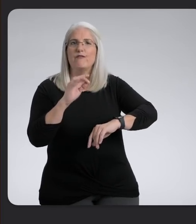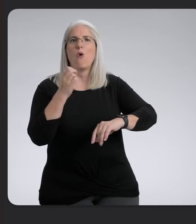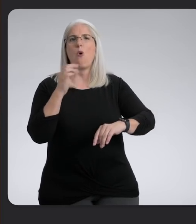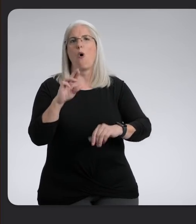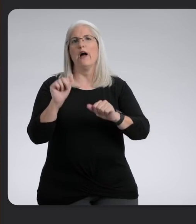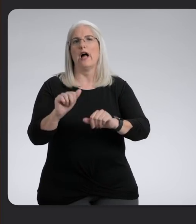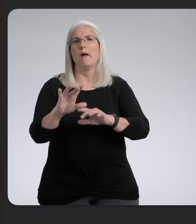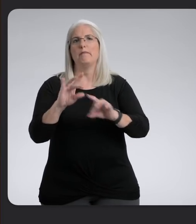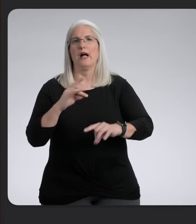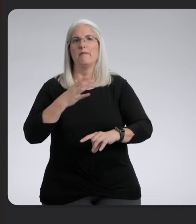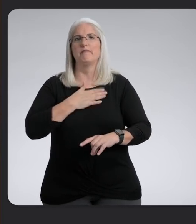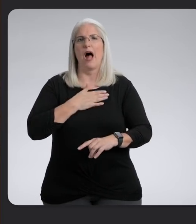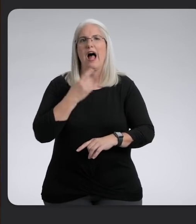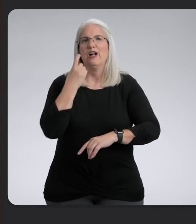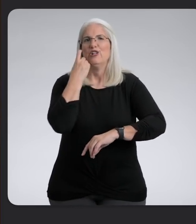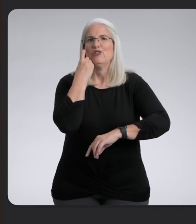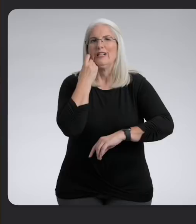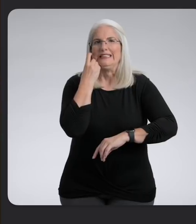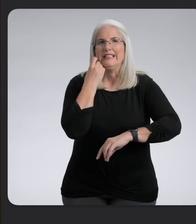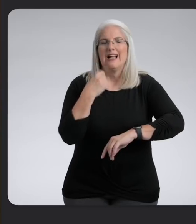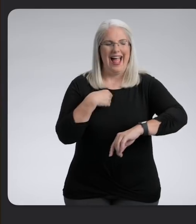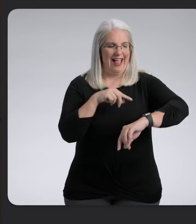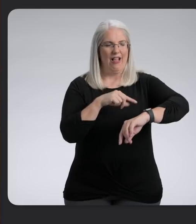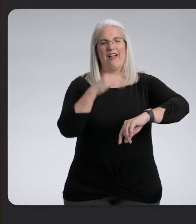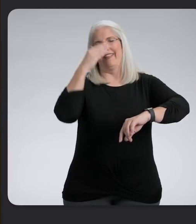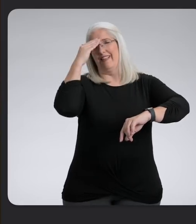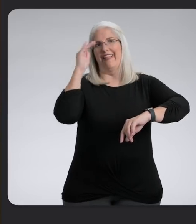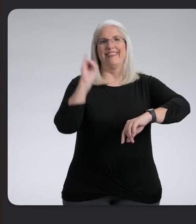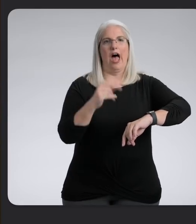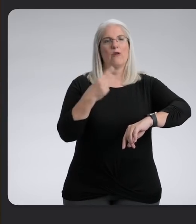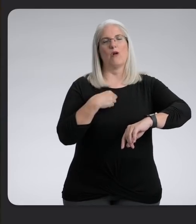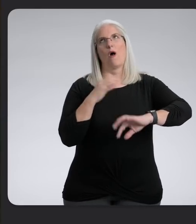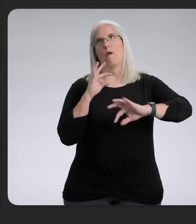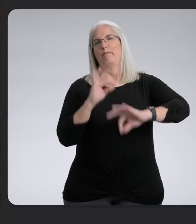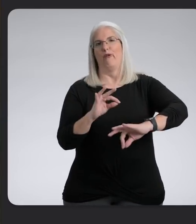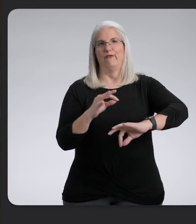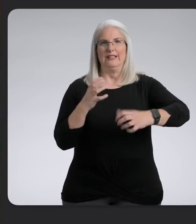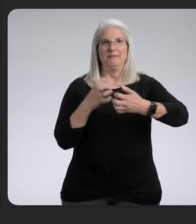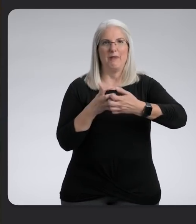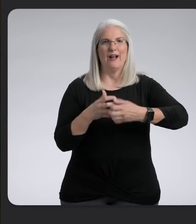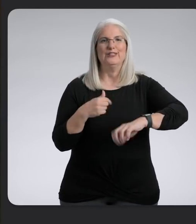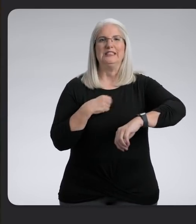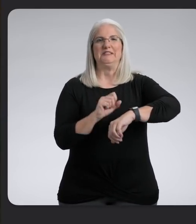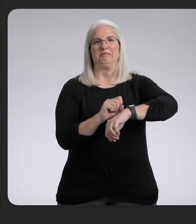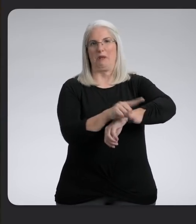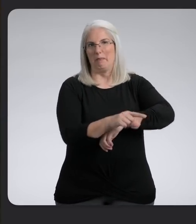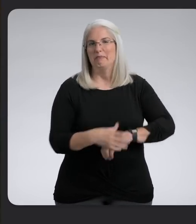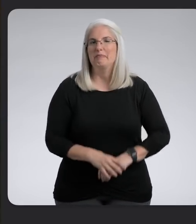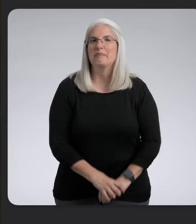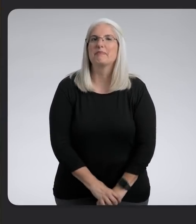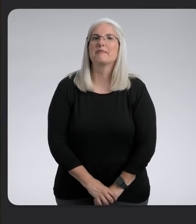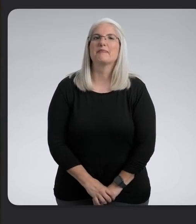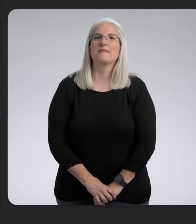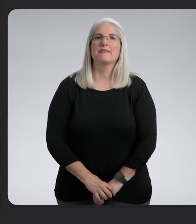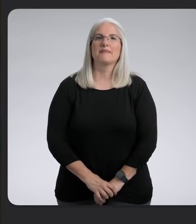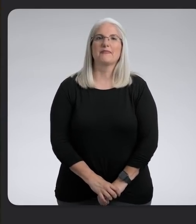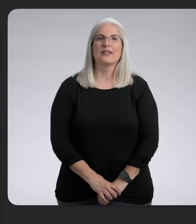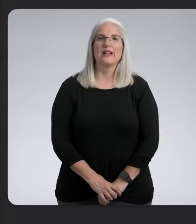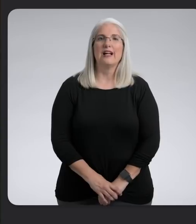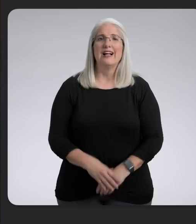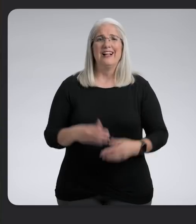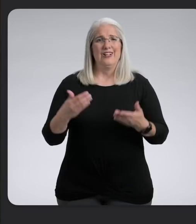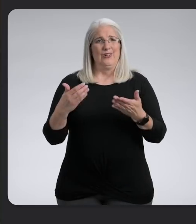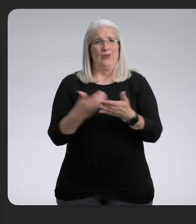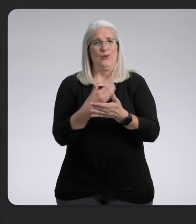I think a facepalm best captures how this photo makes me feel. And that's a look at what's coming in watchOS 8 to keep you connected to the